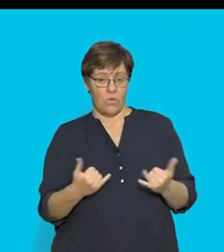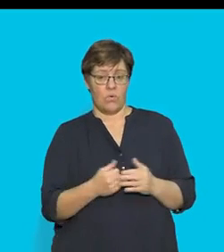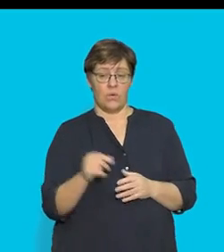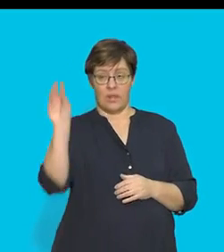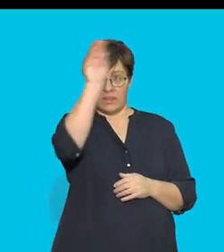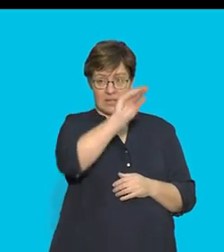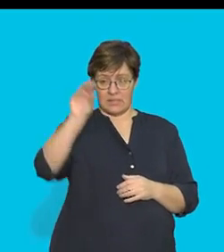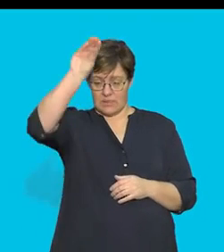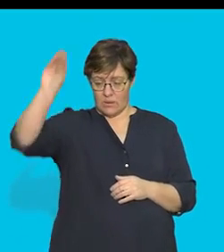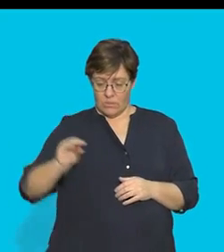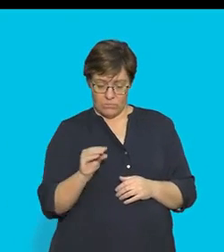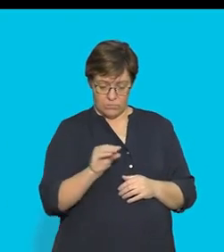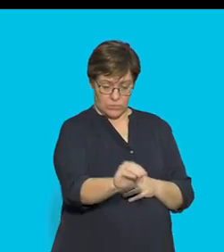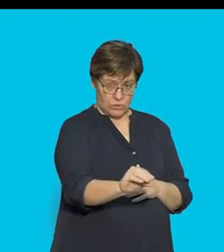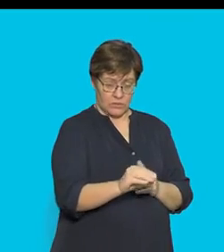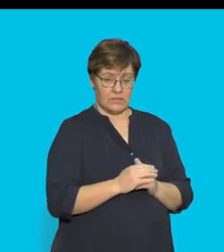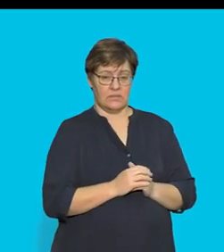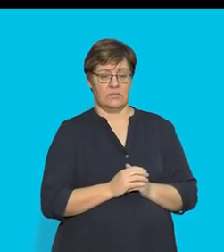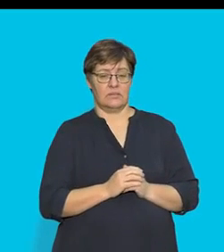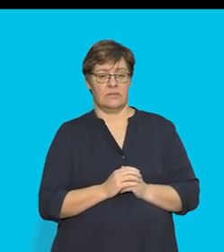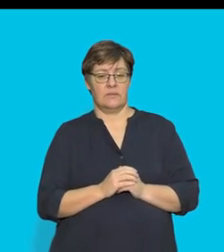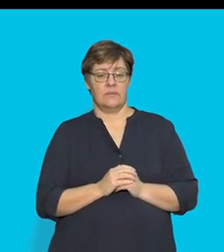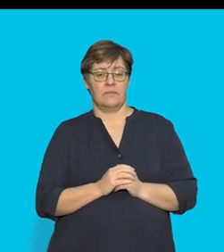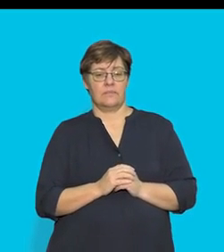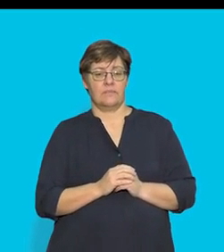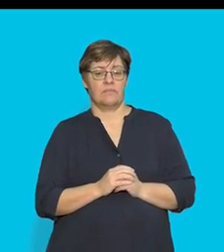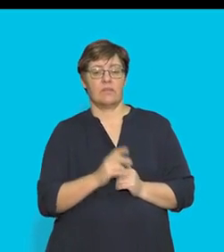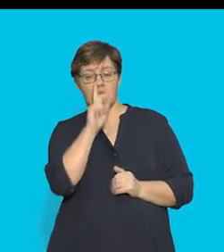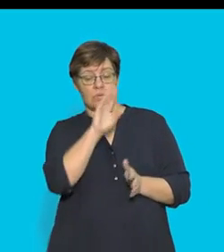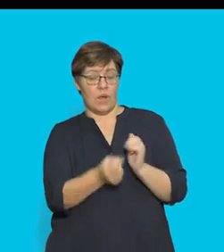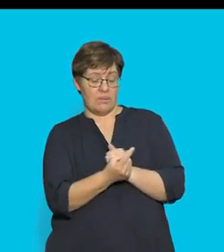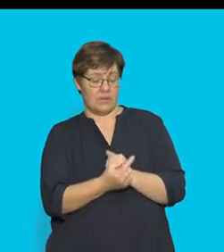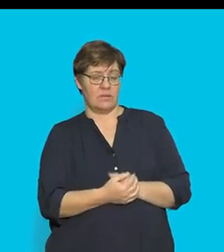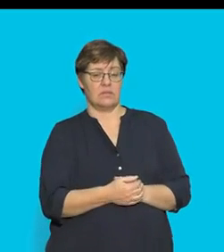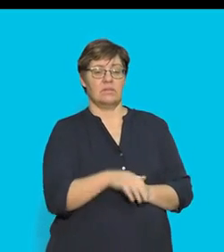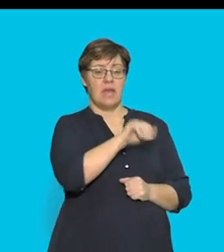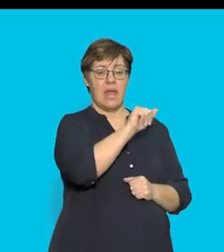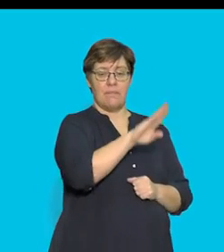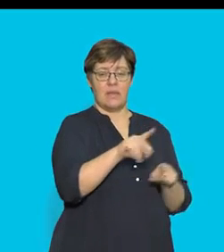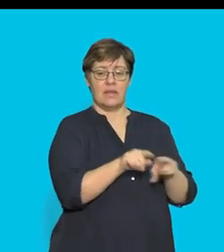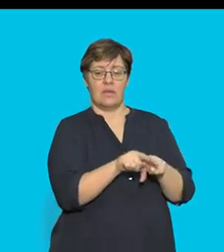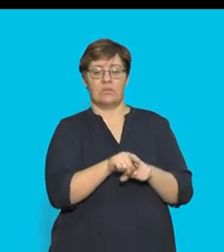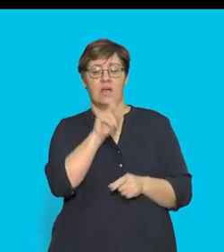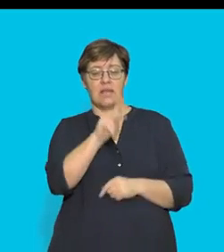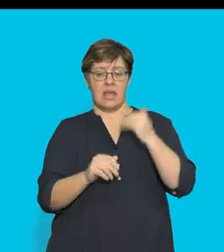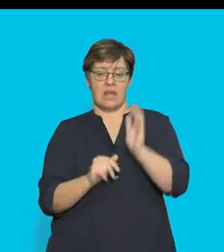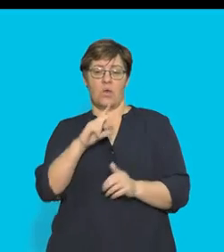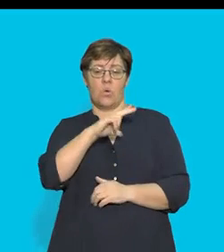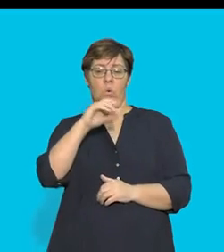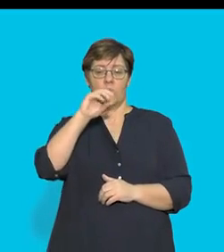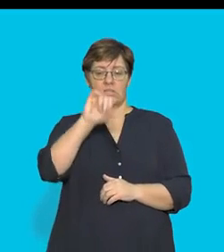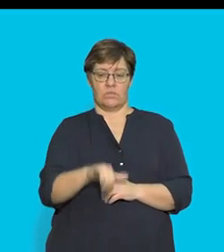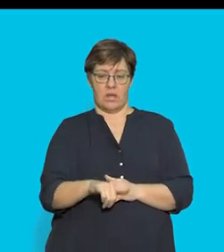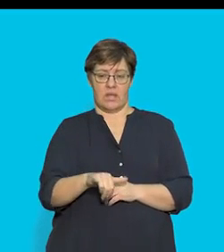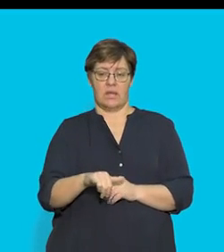BC and substitute it in here. And let's see what happens. We ended up with k times cos y minus